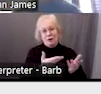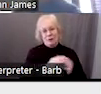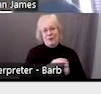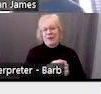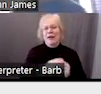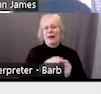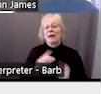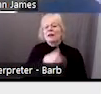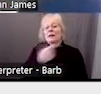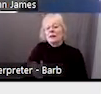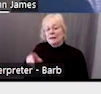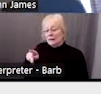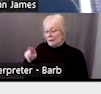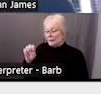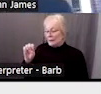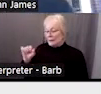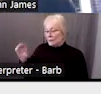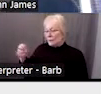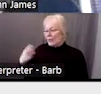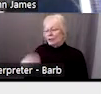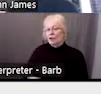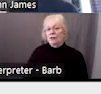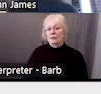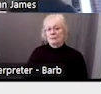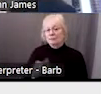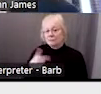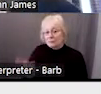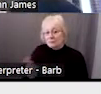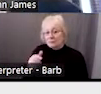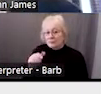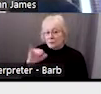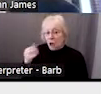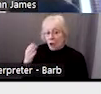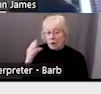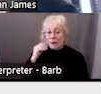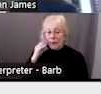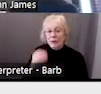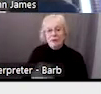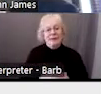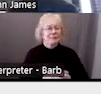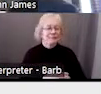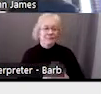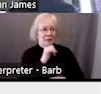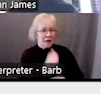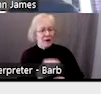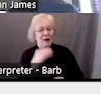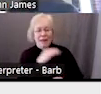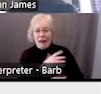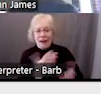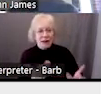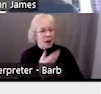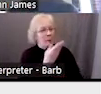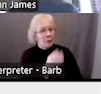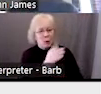experiences? The best one I'm not gonna lie, it's Blue Cross Blue Shield of